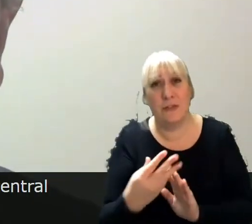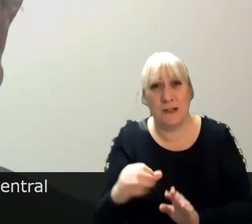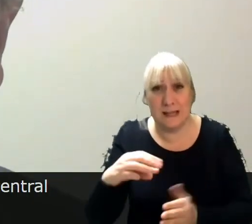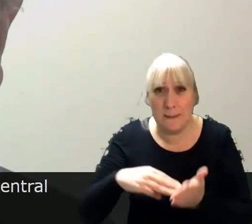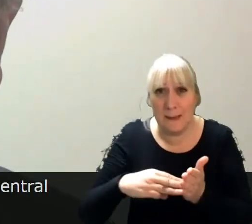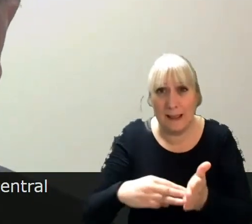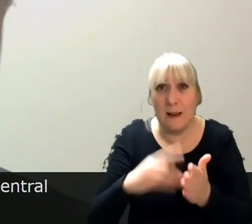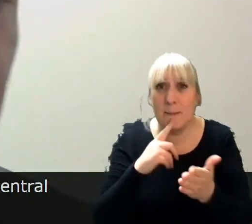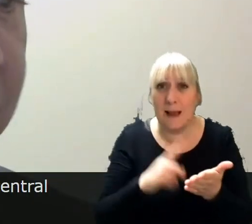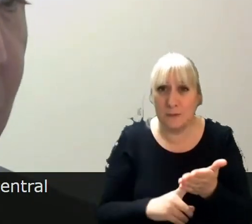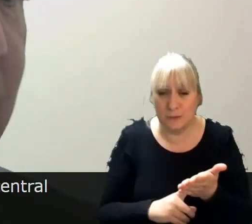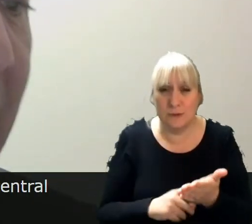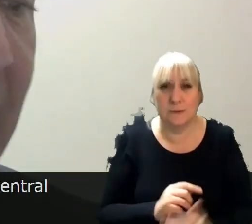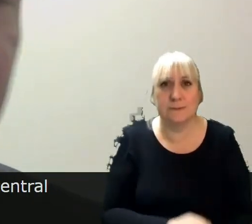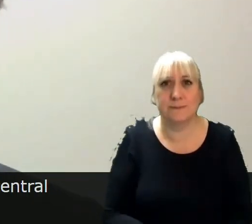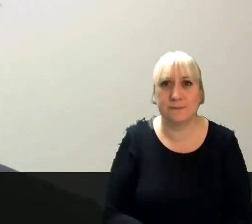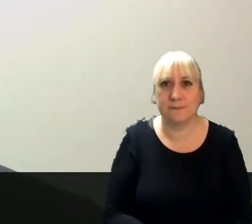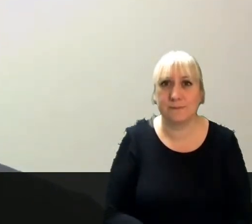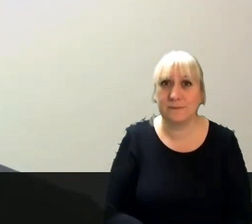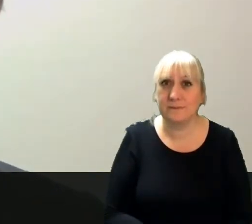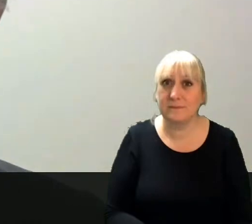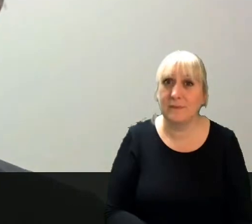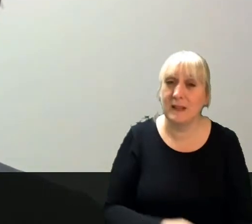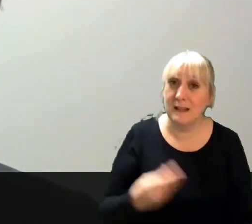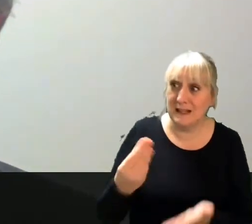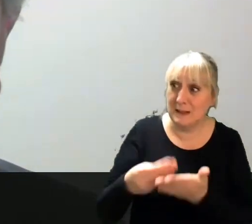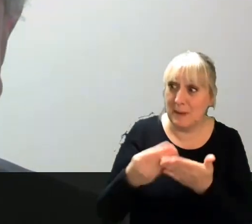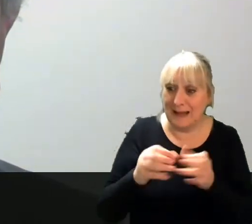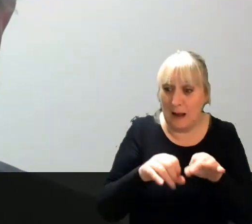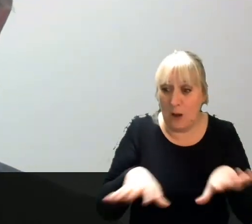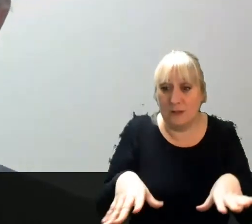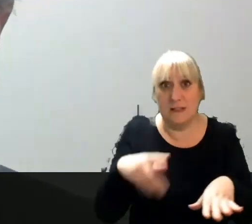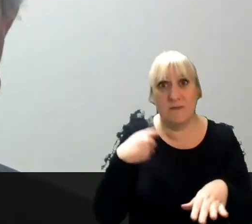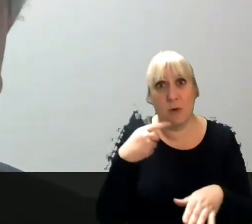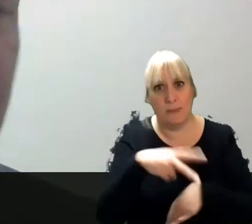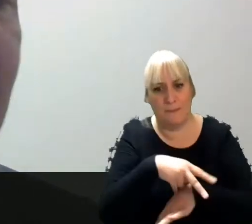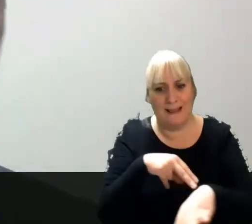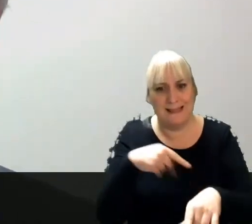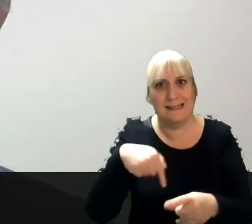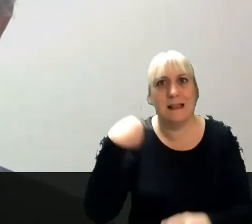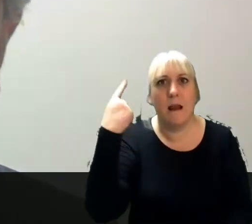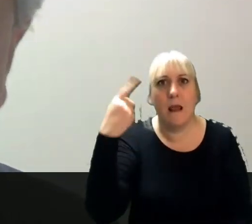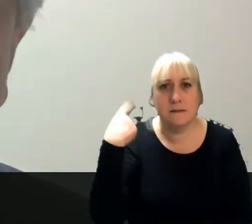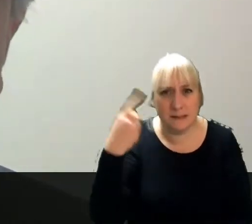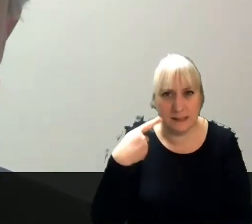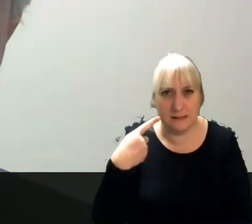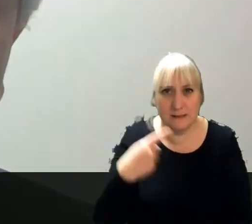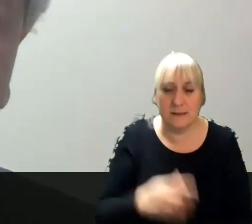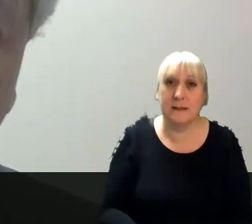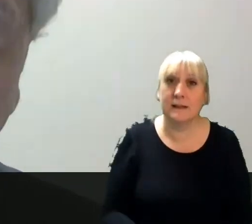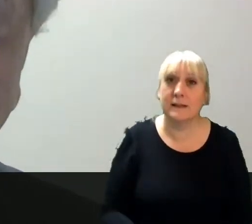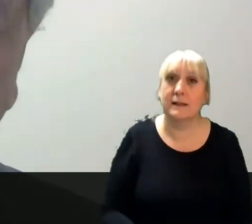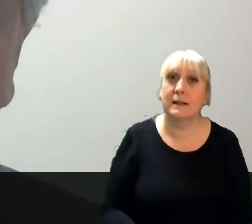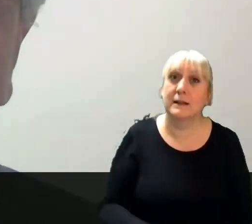to our police force in London. The mayor has already outlined what actions he's taken. Let me